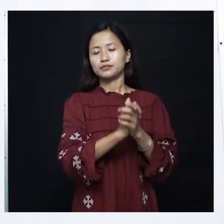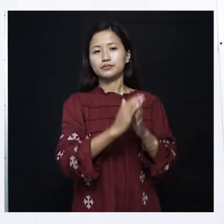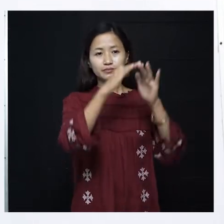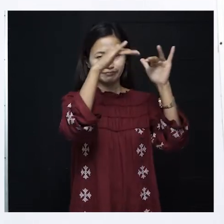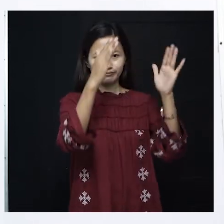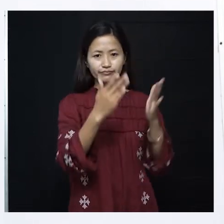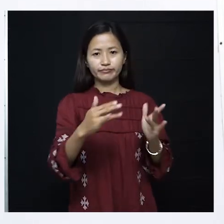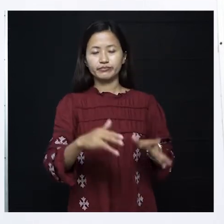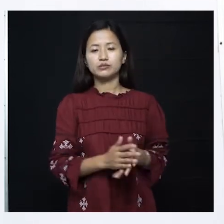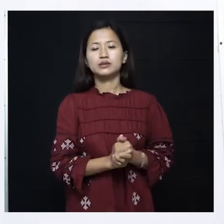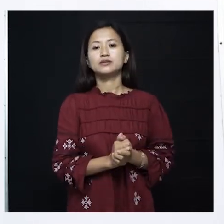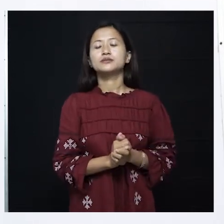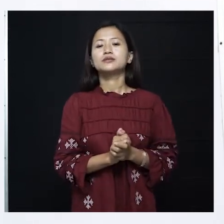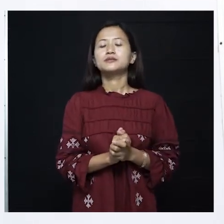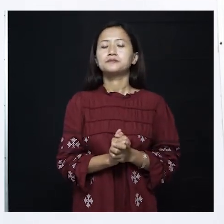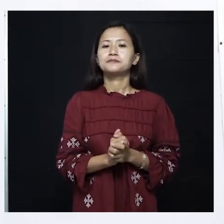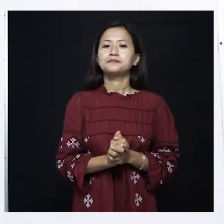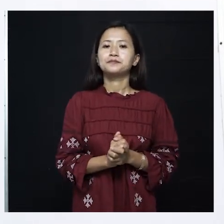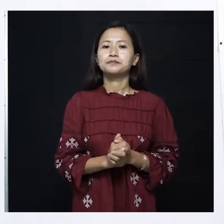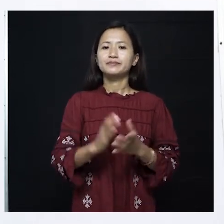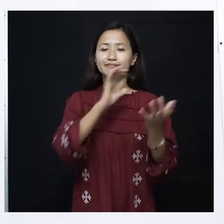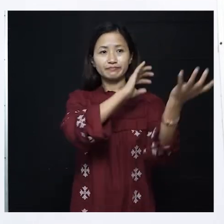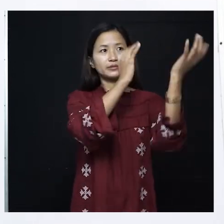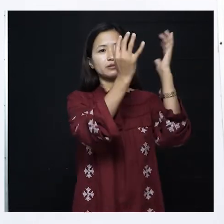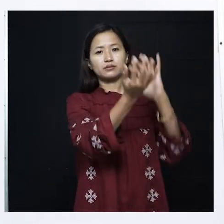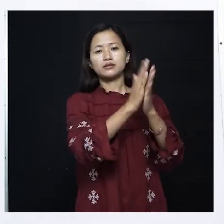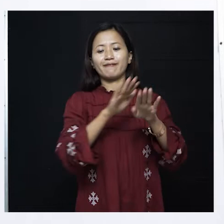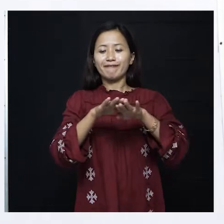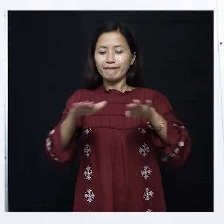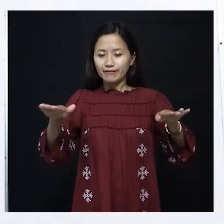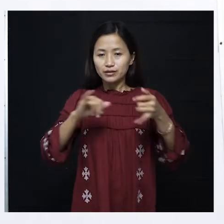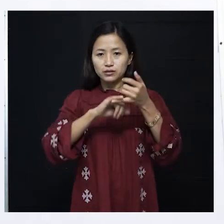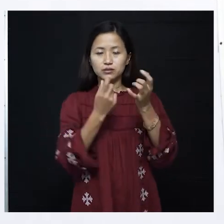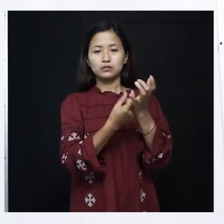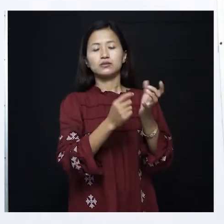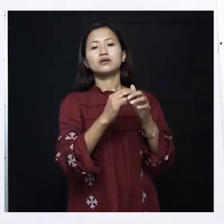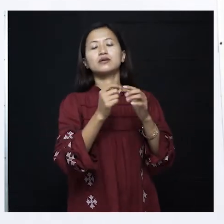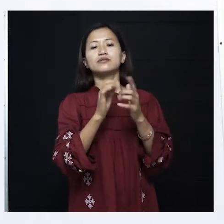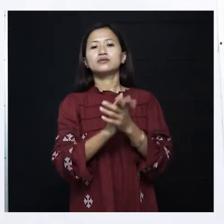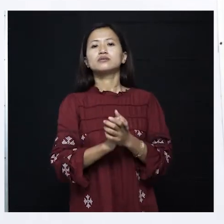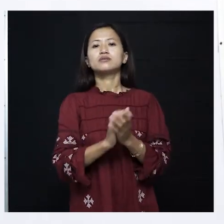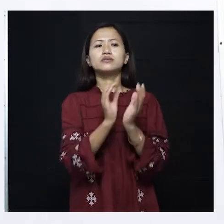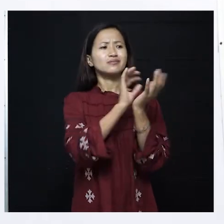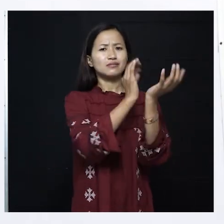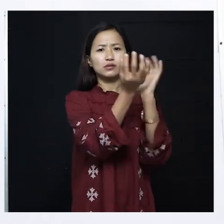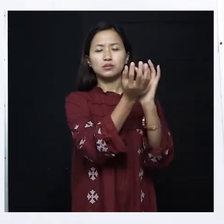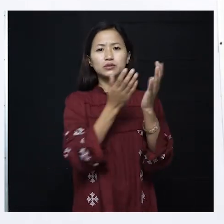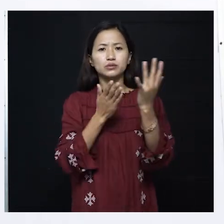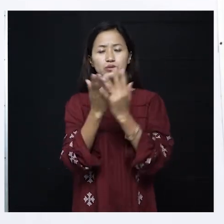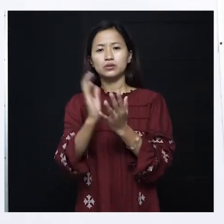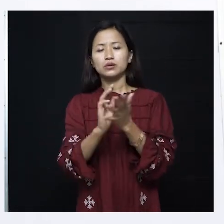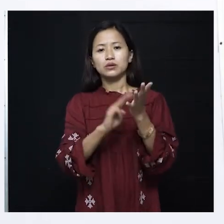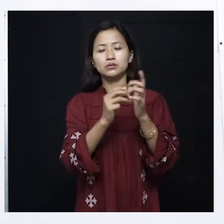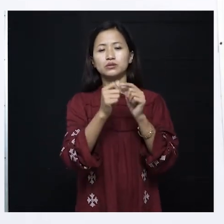a representative of the Earth on a flat surface, okay? Globe means the true model